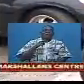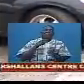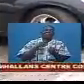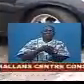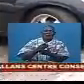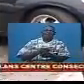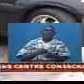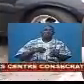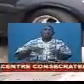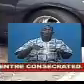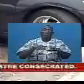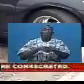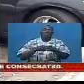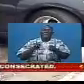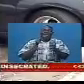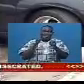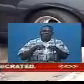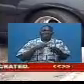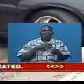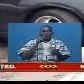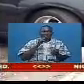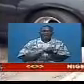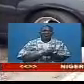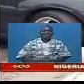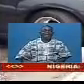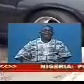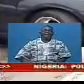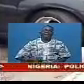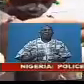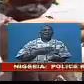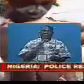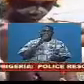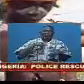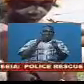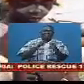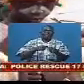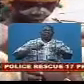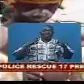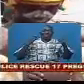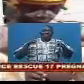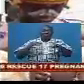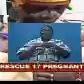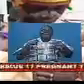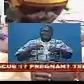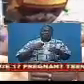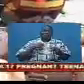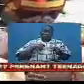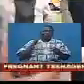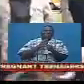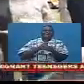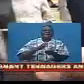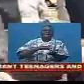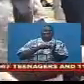car? Wow. And a wedding gown. And a wedding gown. I'm going to bake a cake for